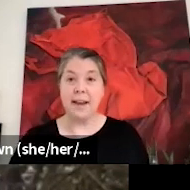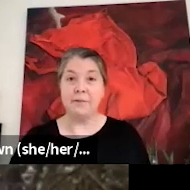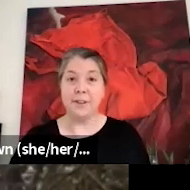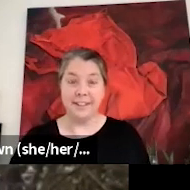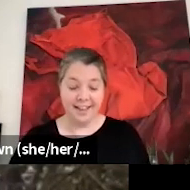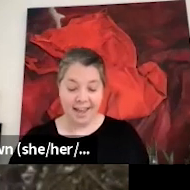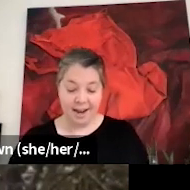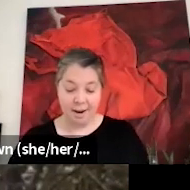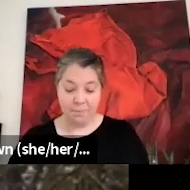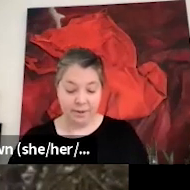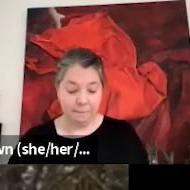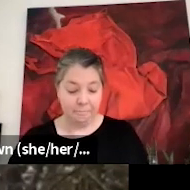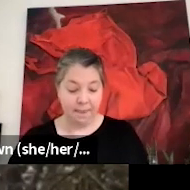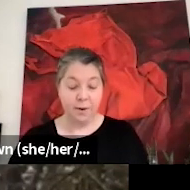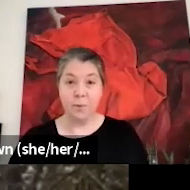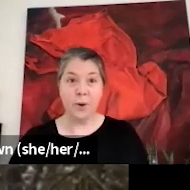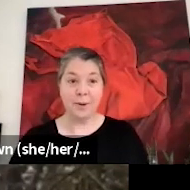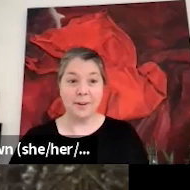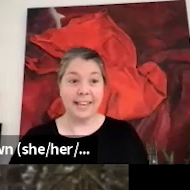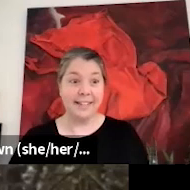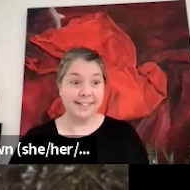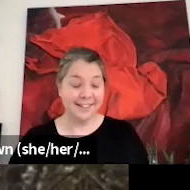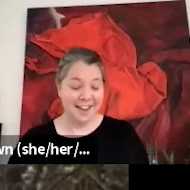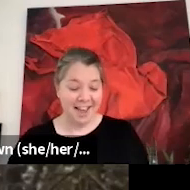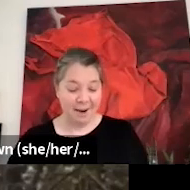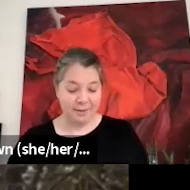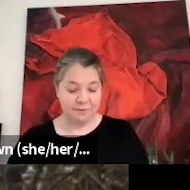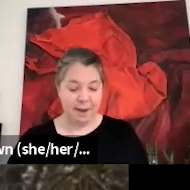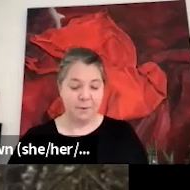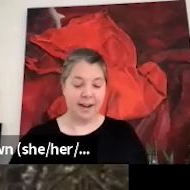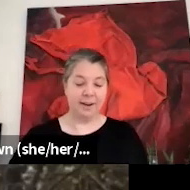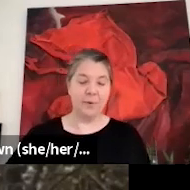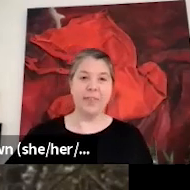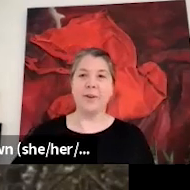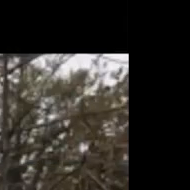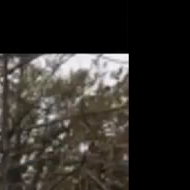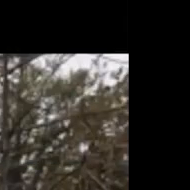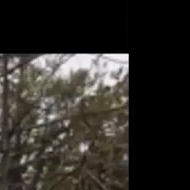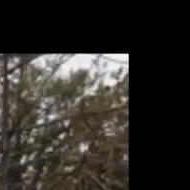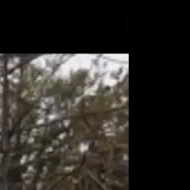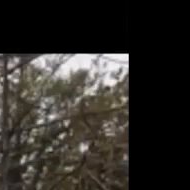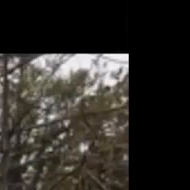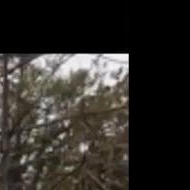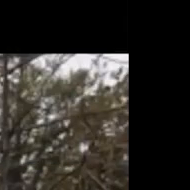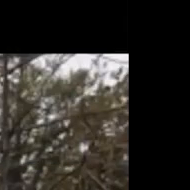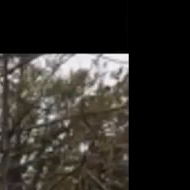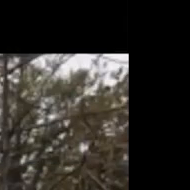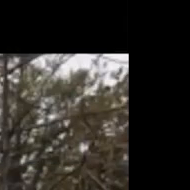were mindful and humble. What a release. I was vibrating with creativity.